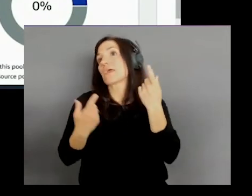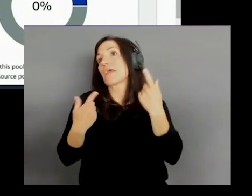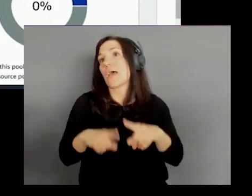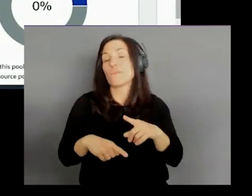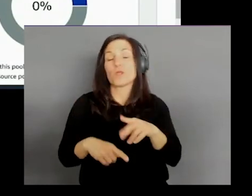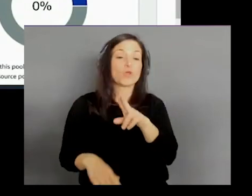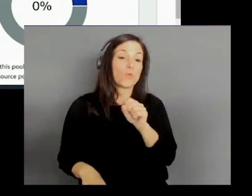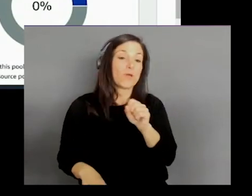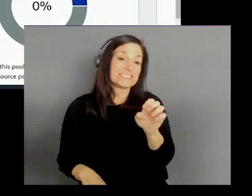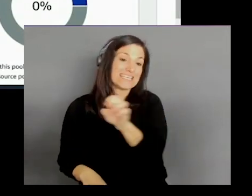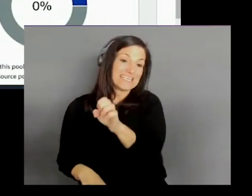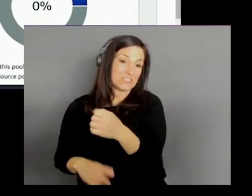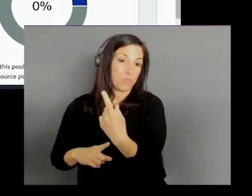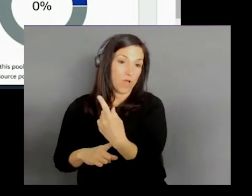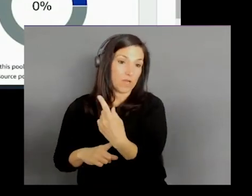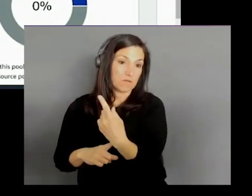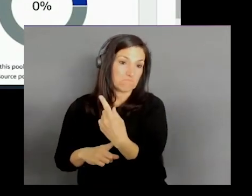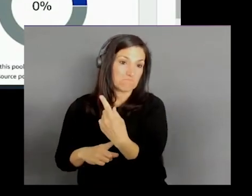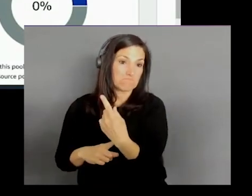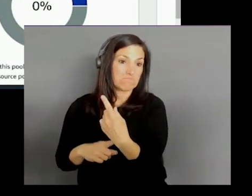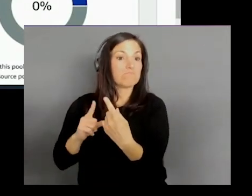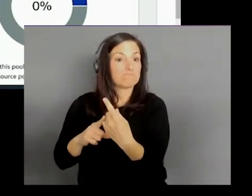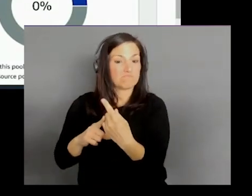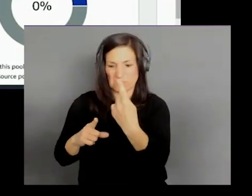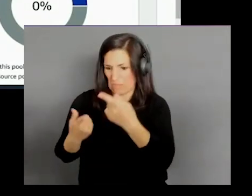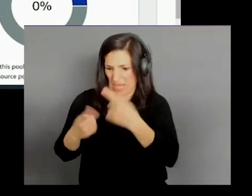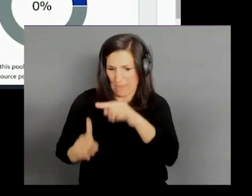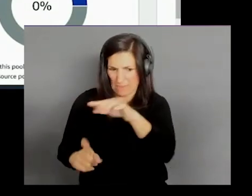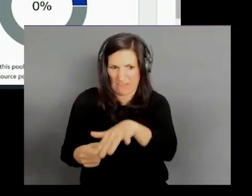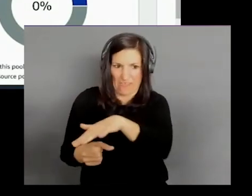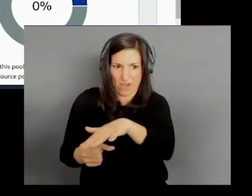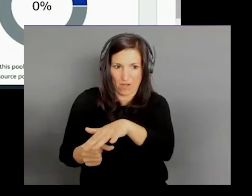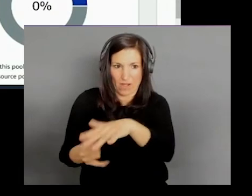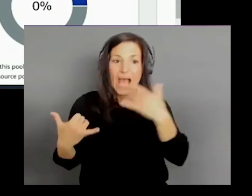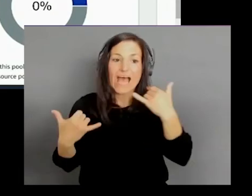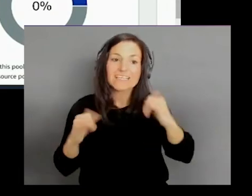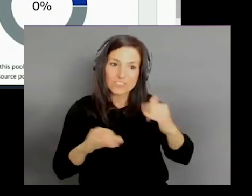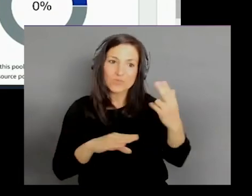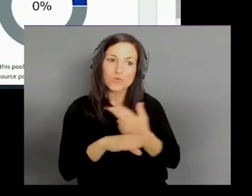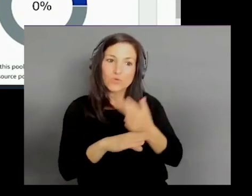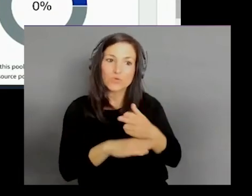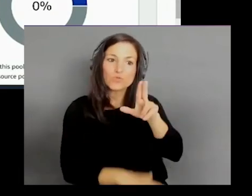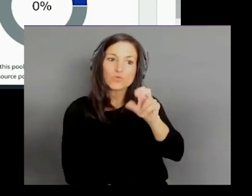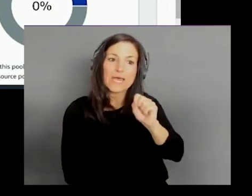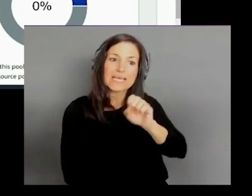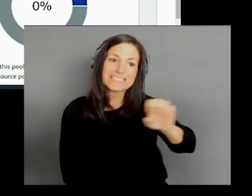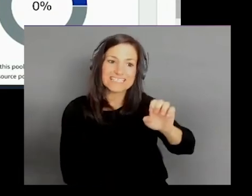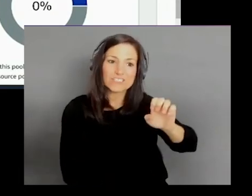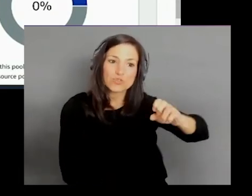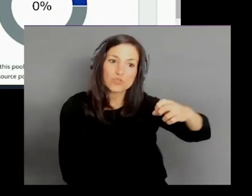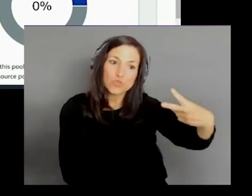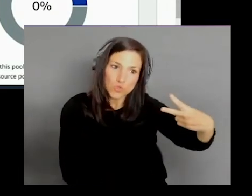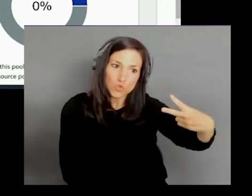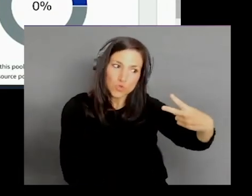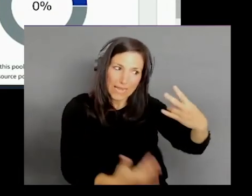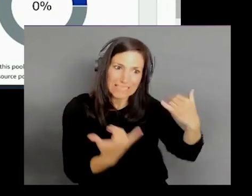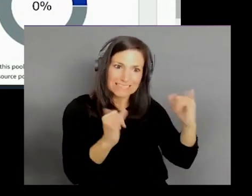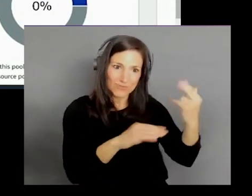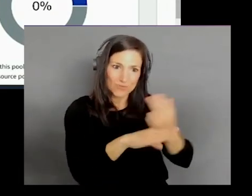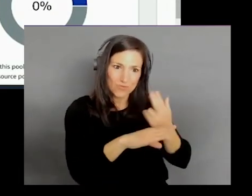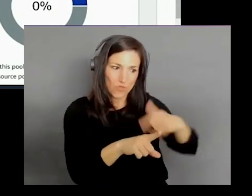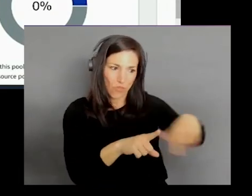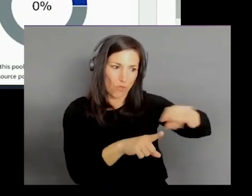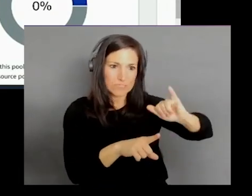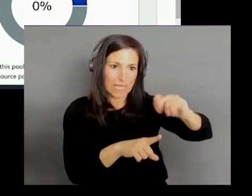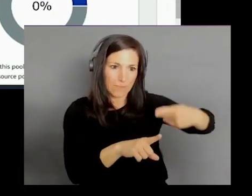can still use that pool of IP addresses in US East 2. So having that it's scoped at the region